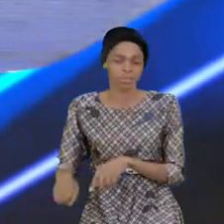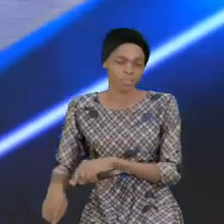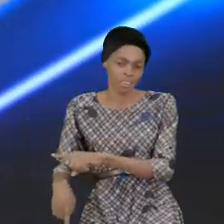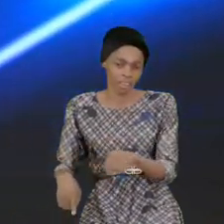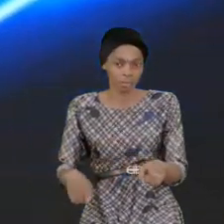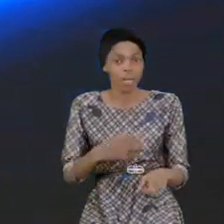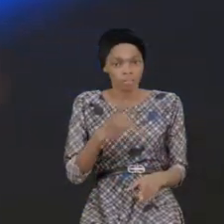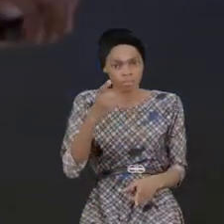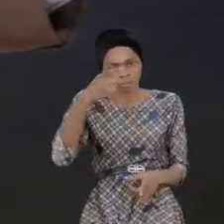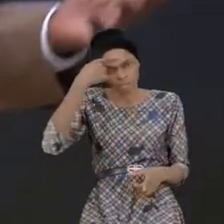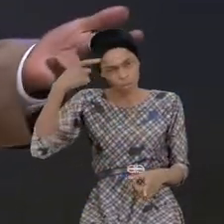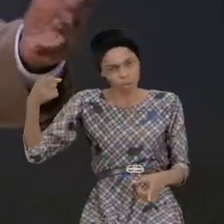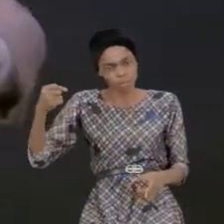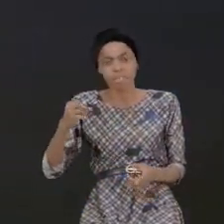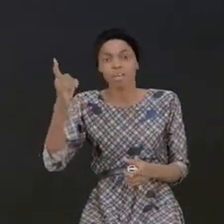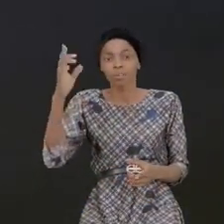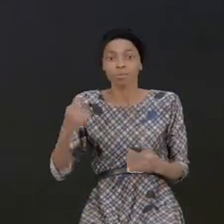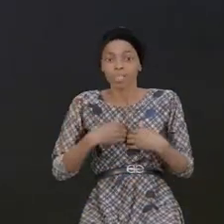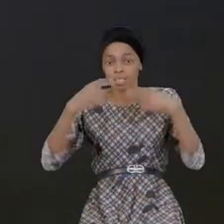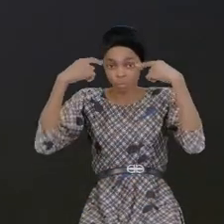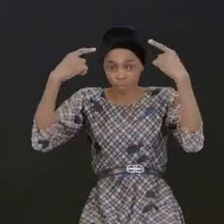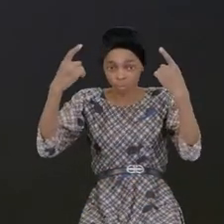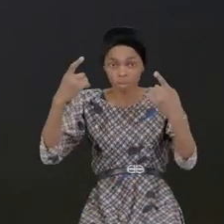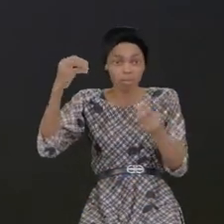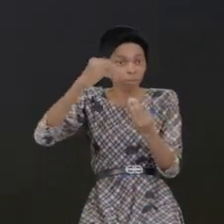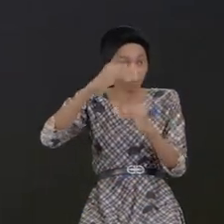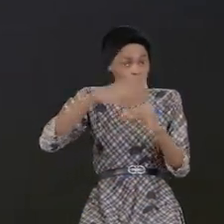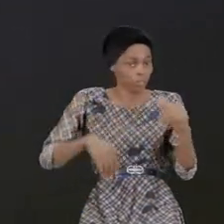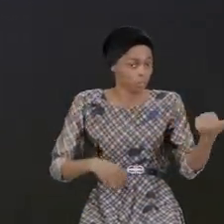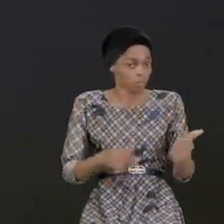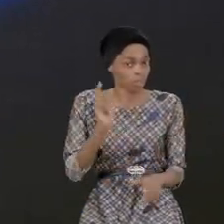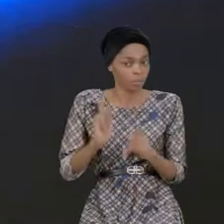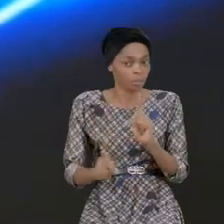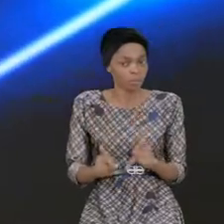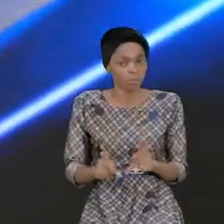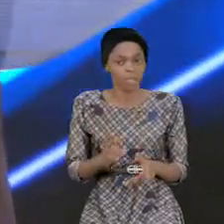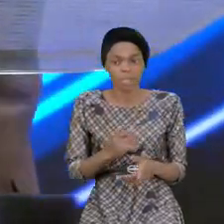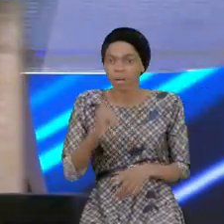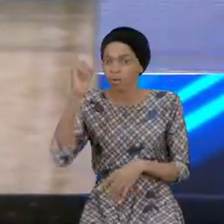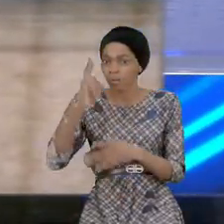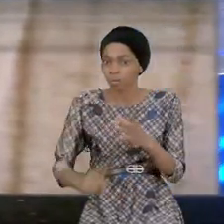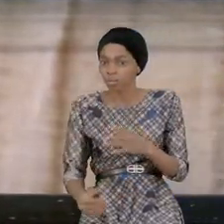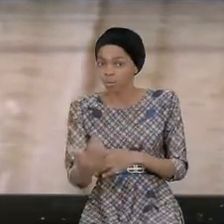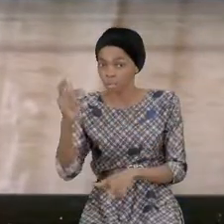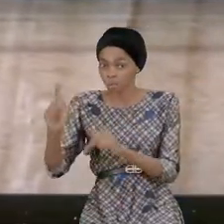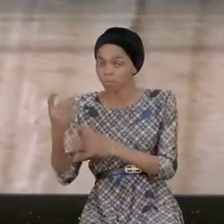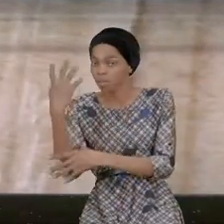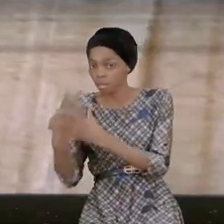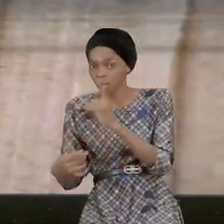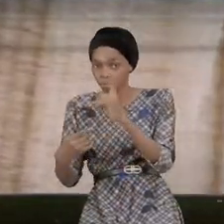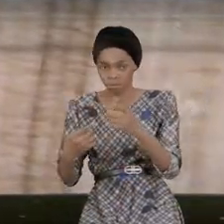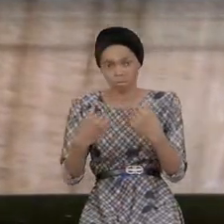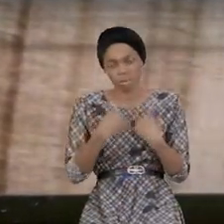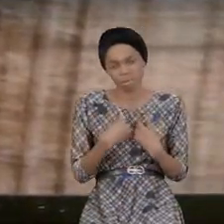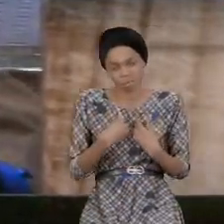you beyond and more than other people, what other people lack, you have. What other